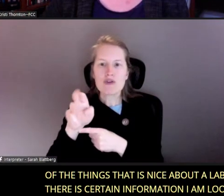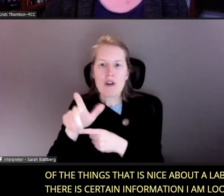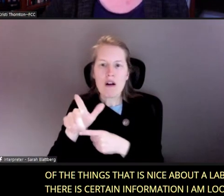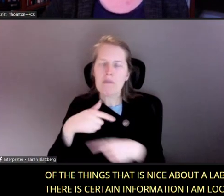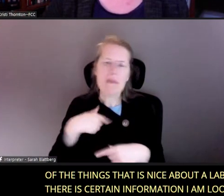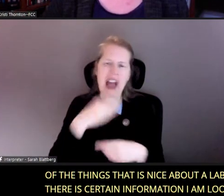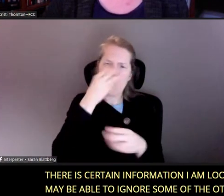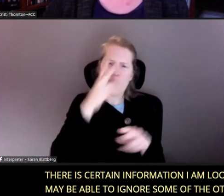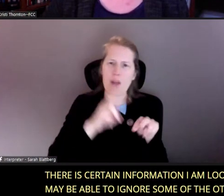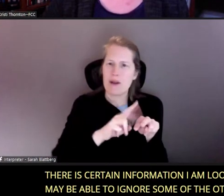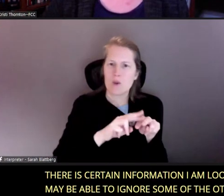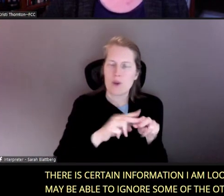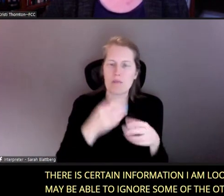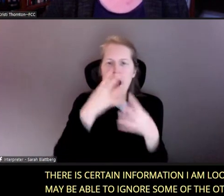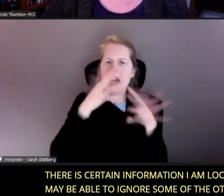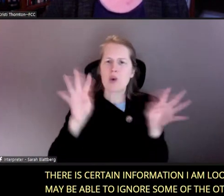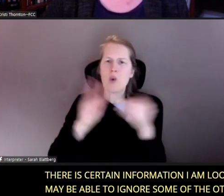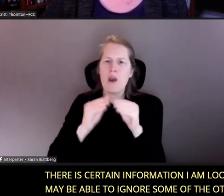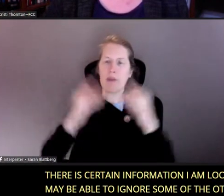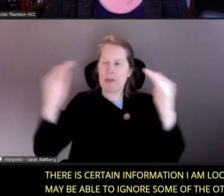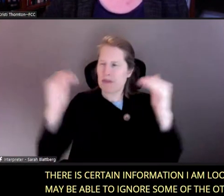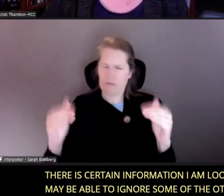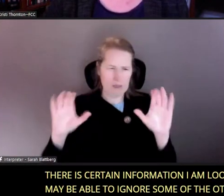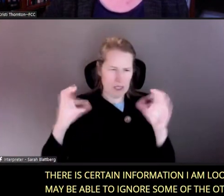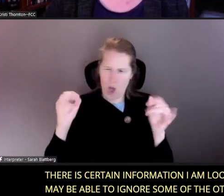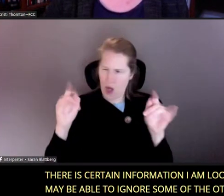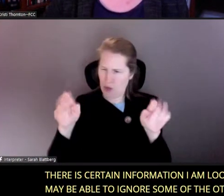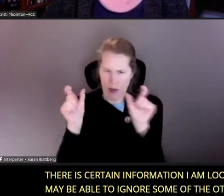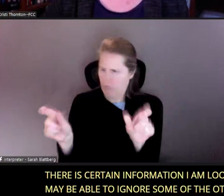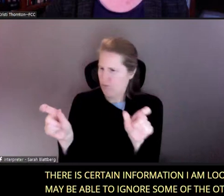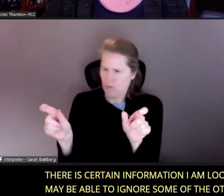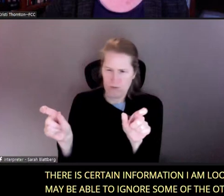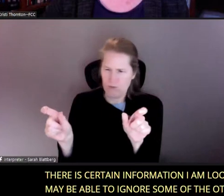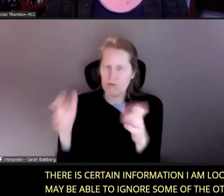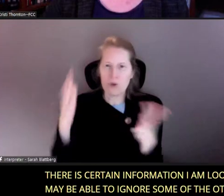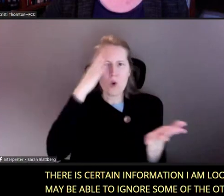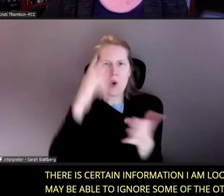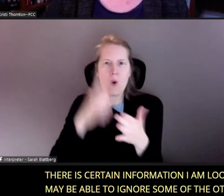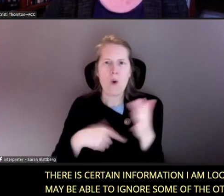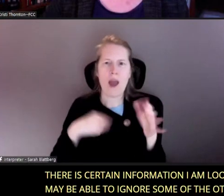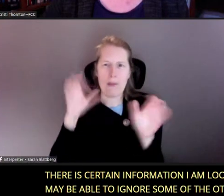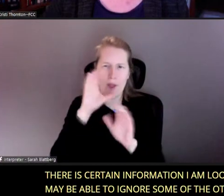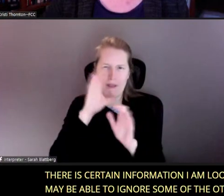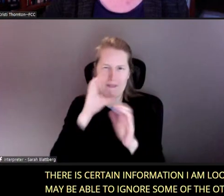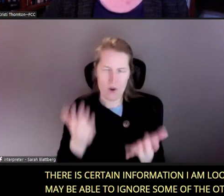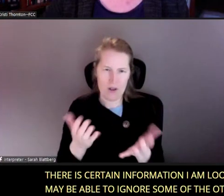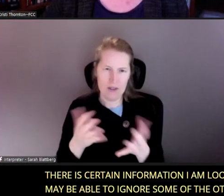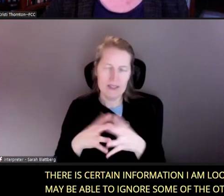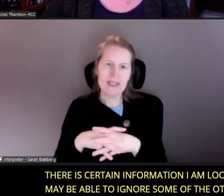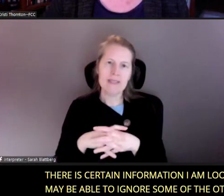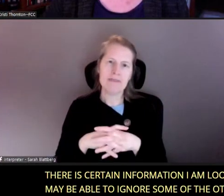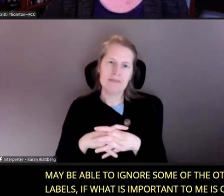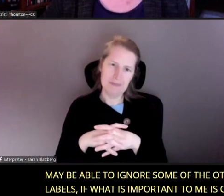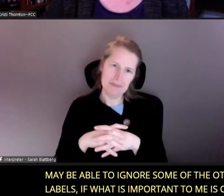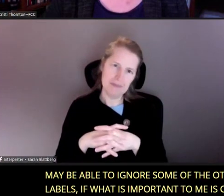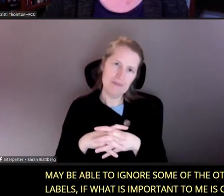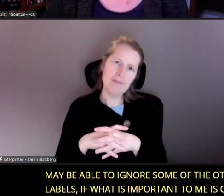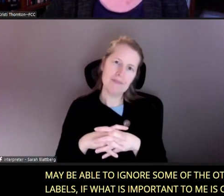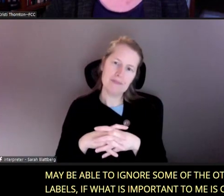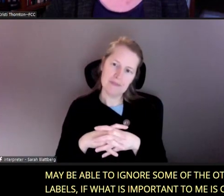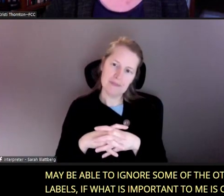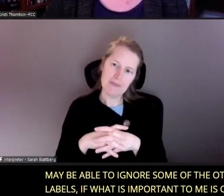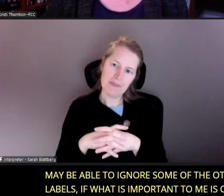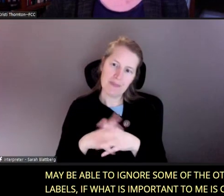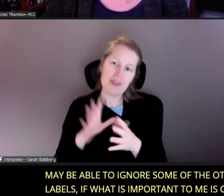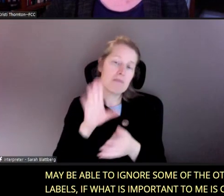I can ignore sodium and just focus on cholesterol. So to some extent, you know, there's the ability to do that. But at some point, it